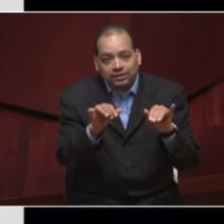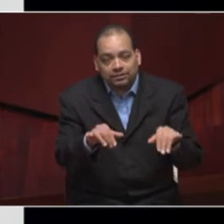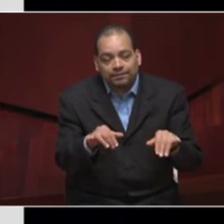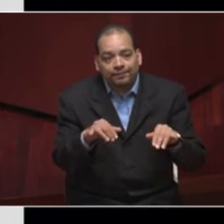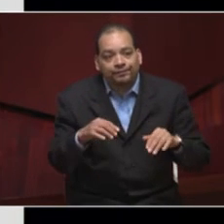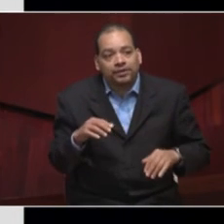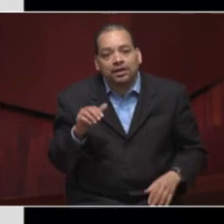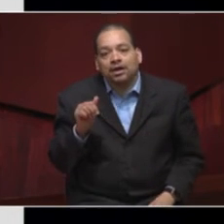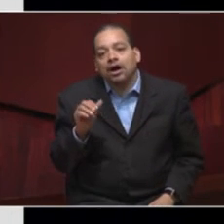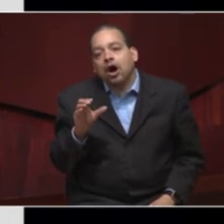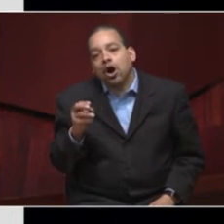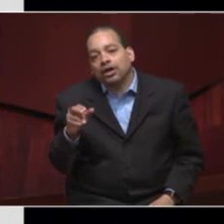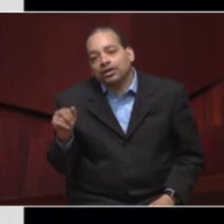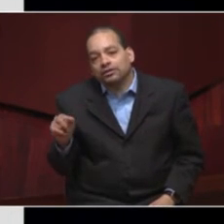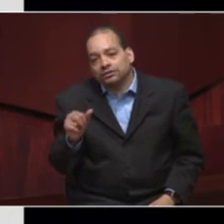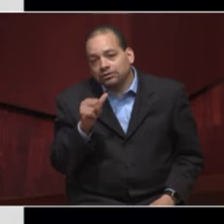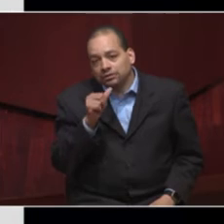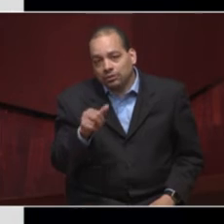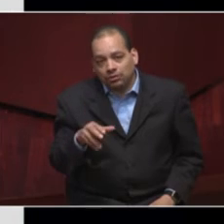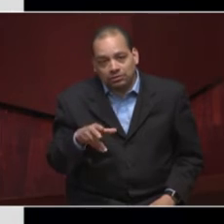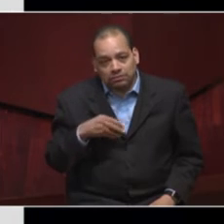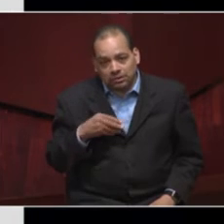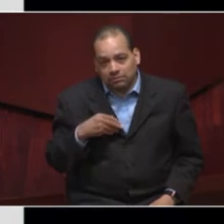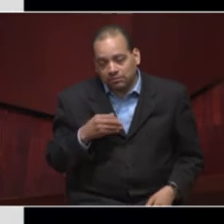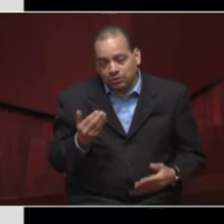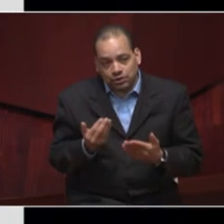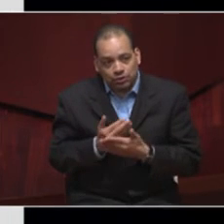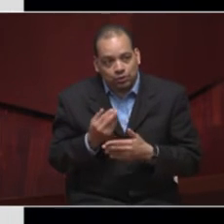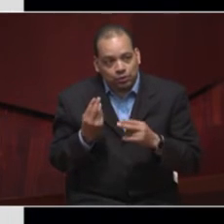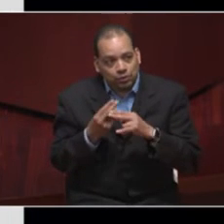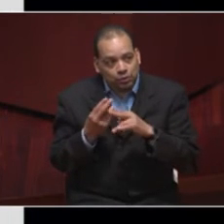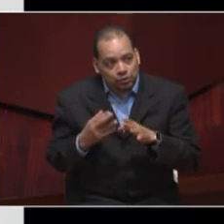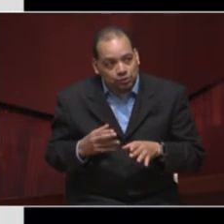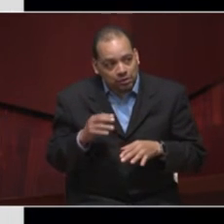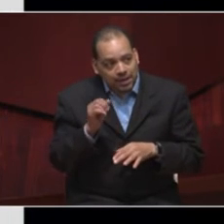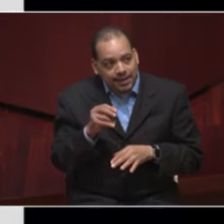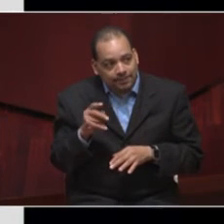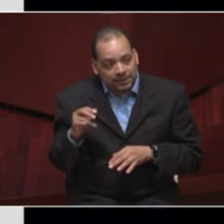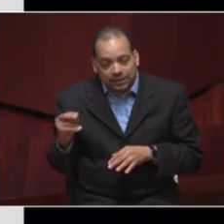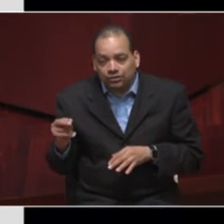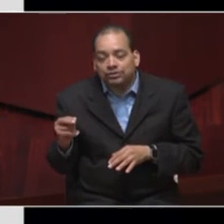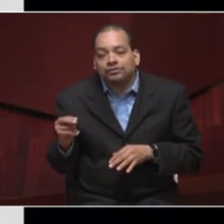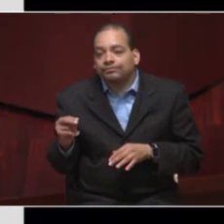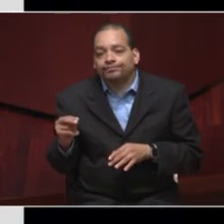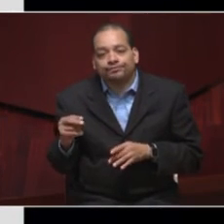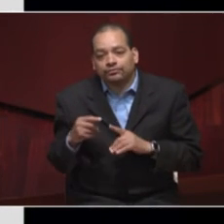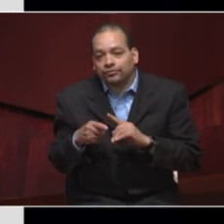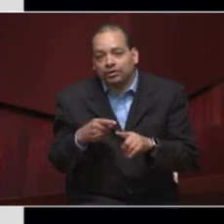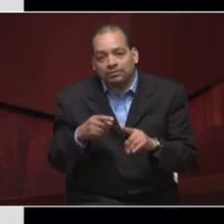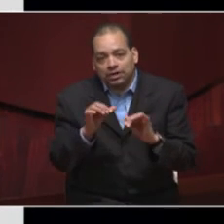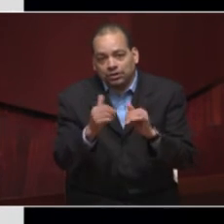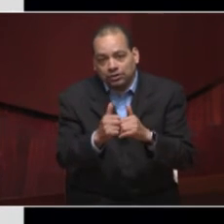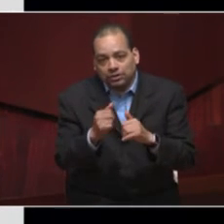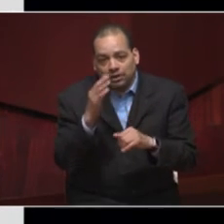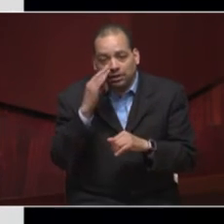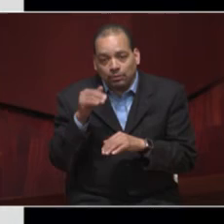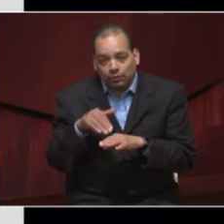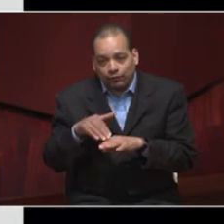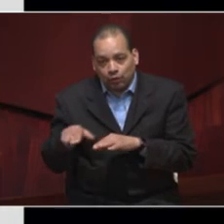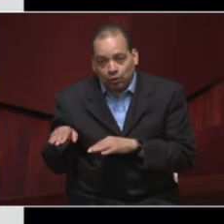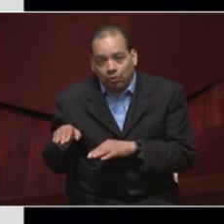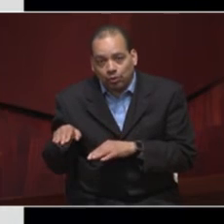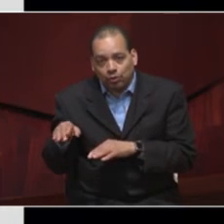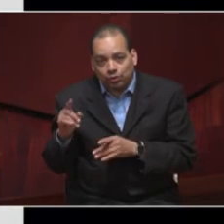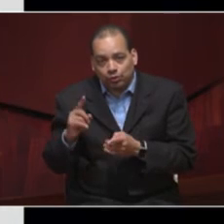desk in St. Louis accept new user applications from deployed agencies. Instead, they will forward those applications